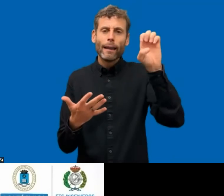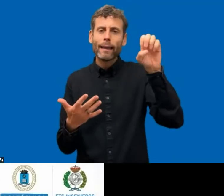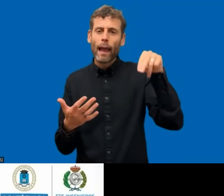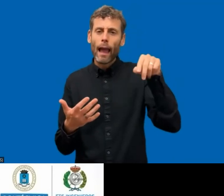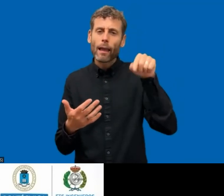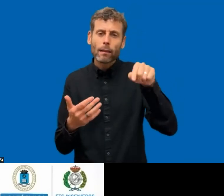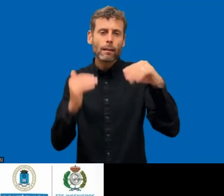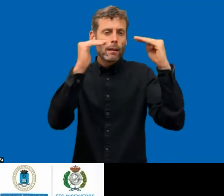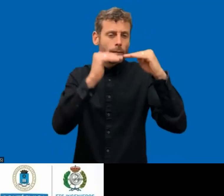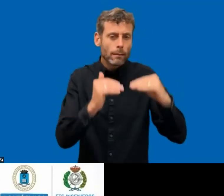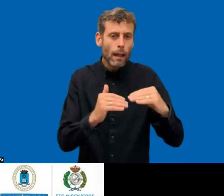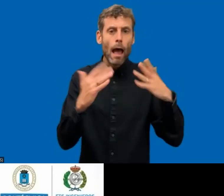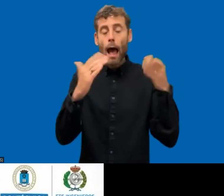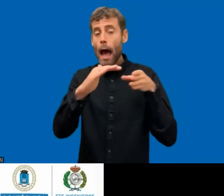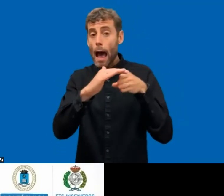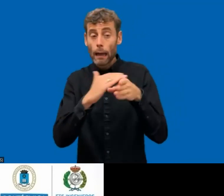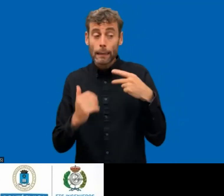something, but there's something